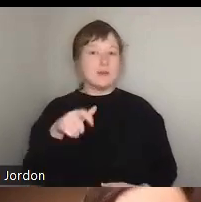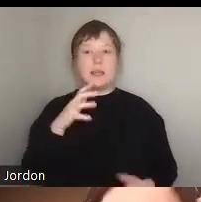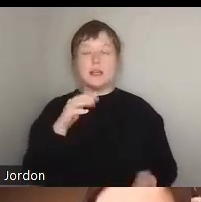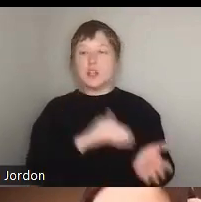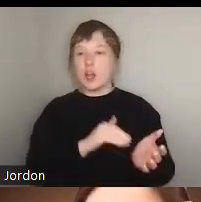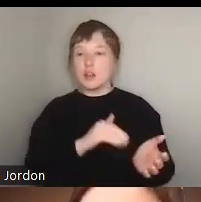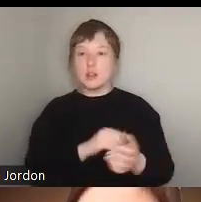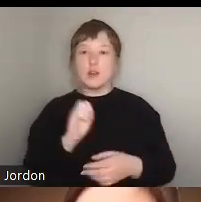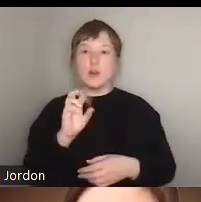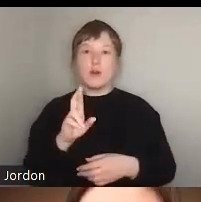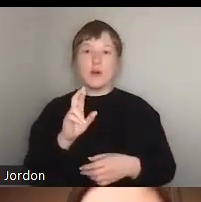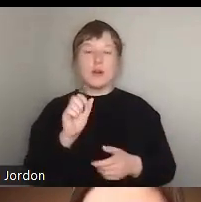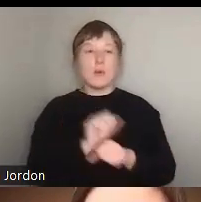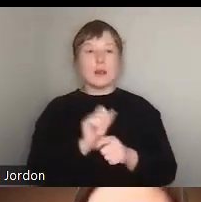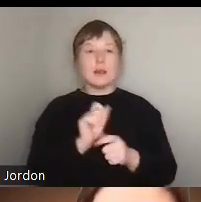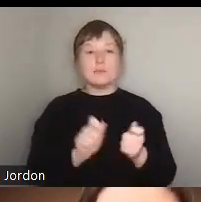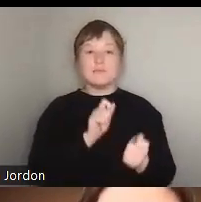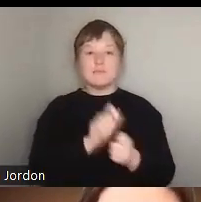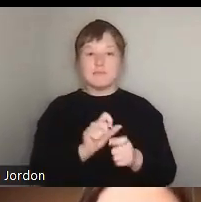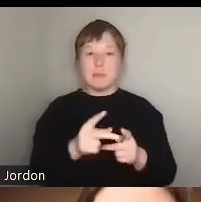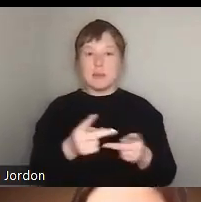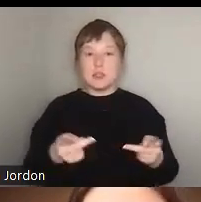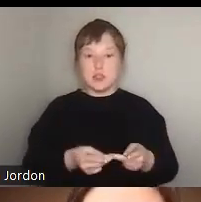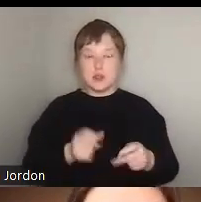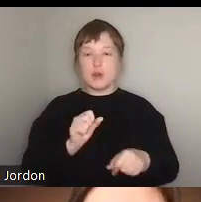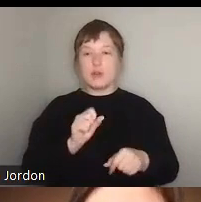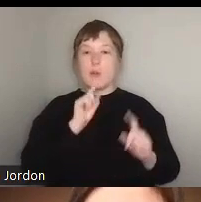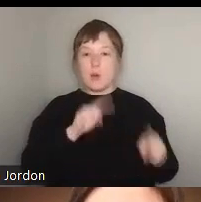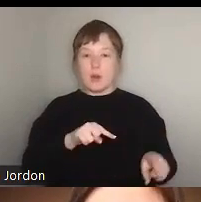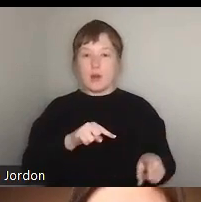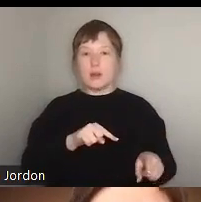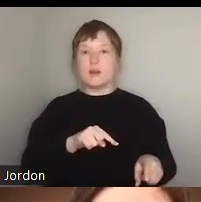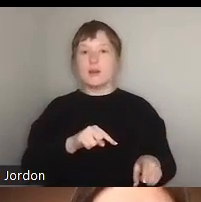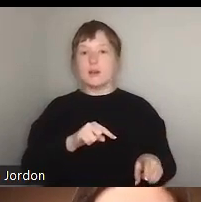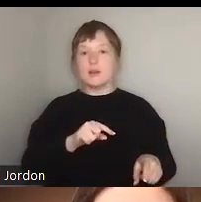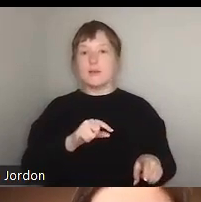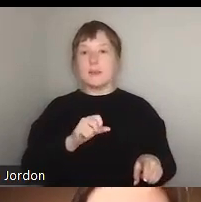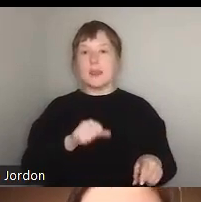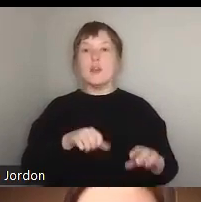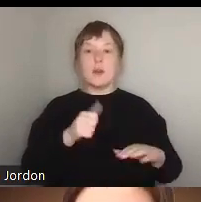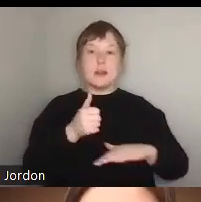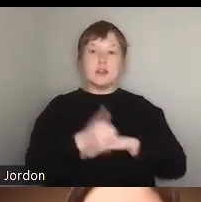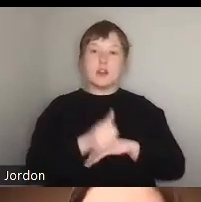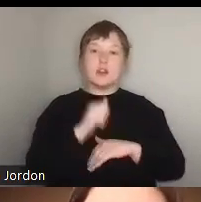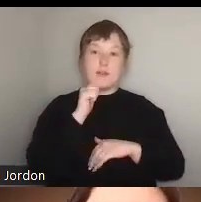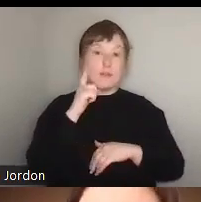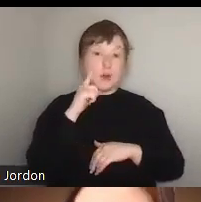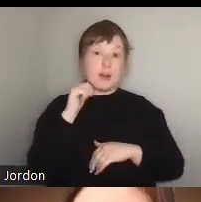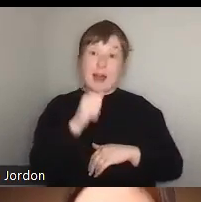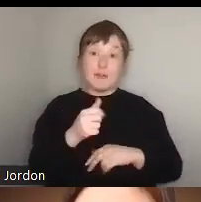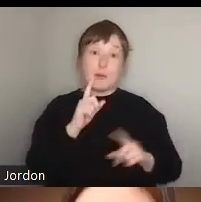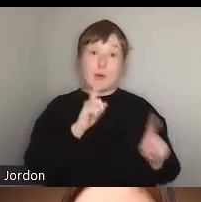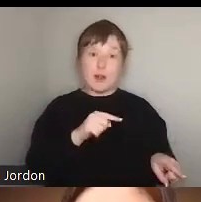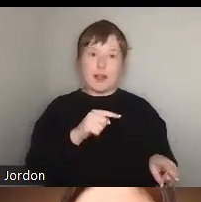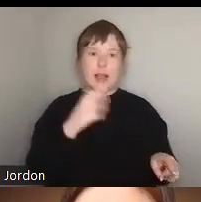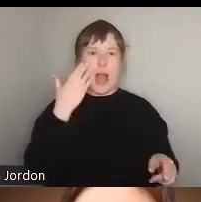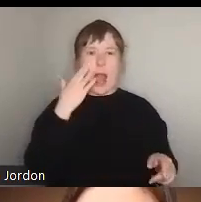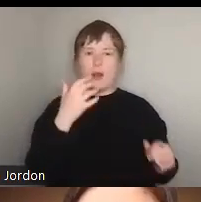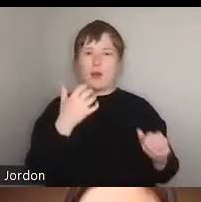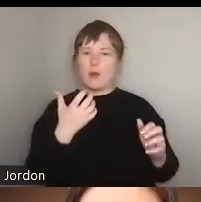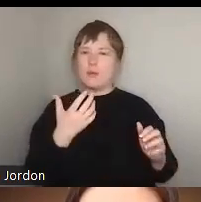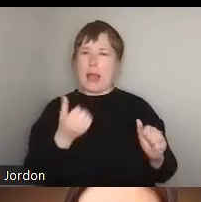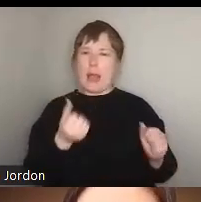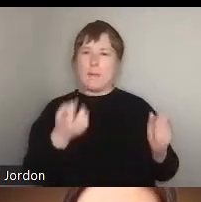working in a specific position to have to be required to report that. And people can actually be charged for not reporting it. I don't know how much that actually happens,